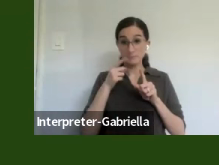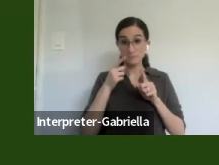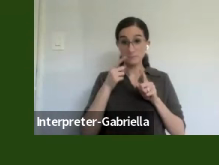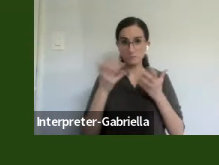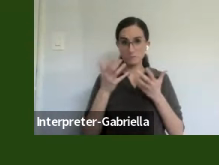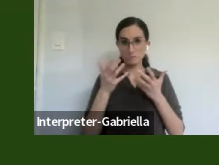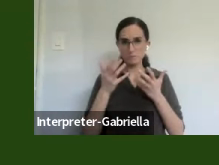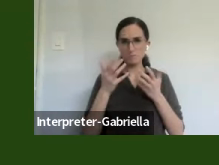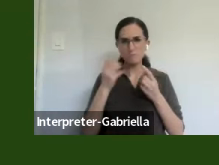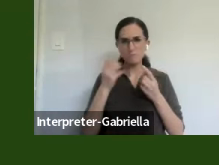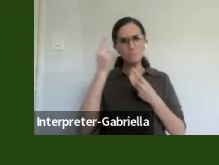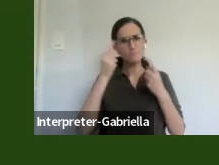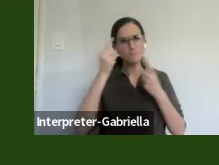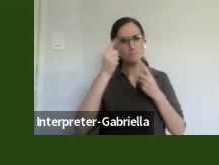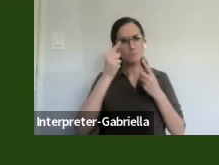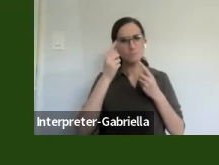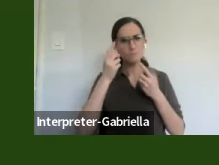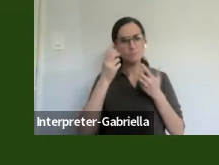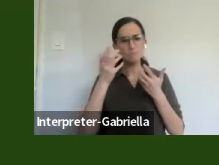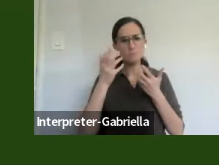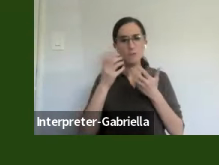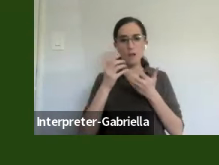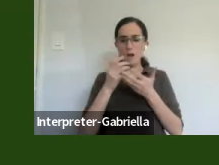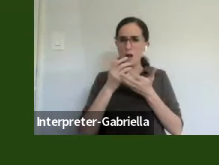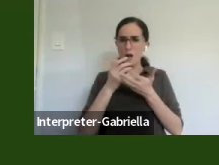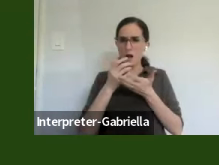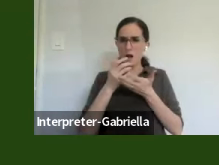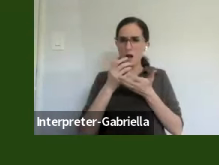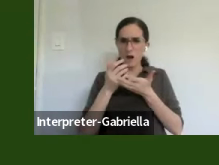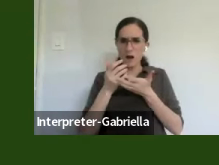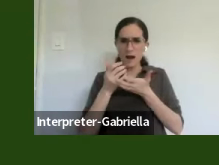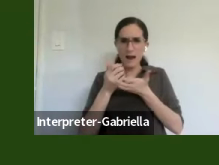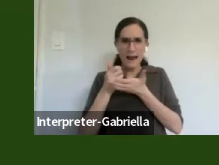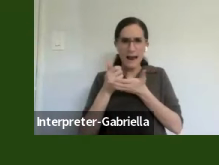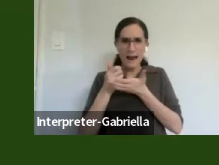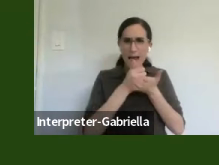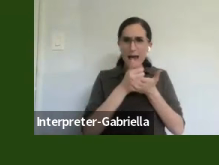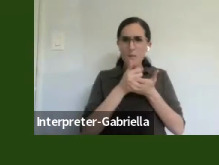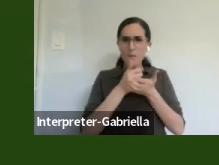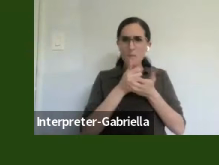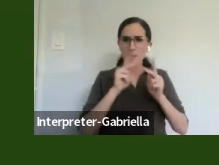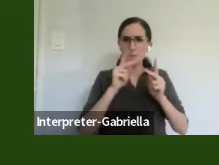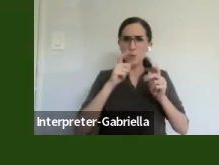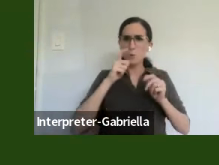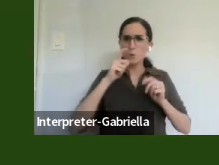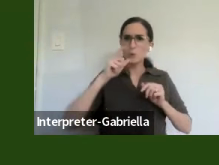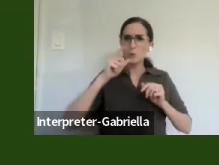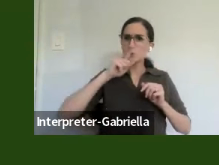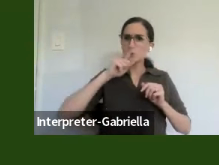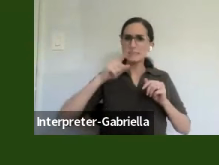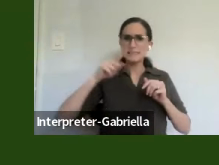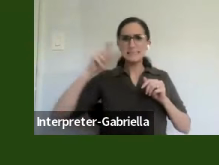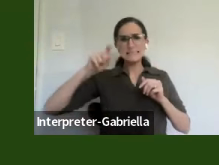impact on those hardest hit by the pandemic? El primer punto, ¿cuál